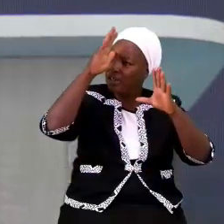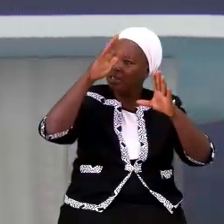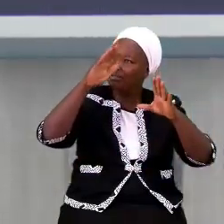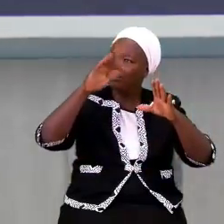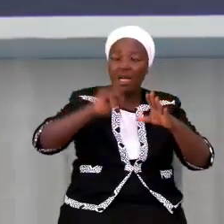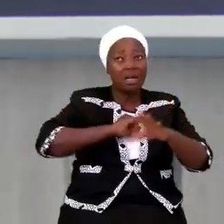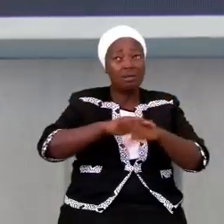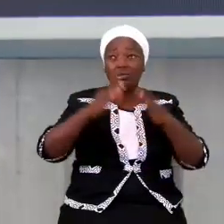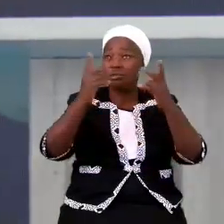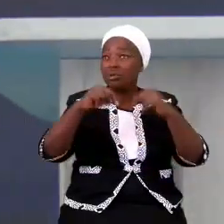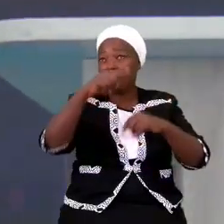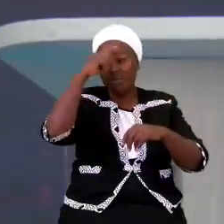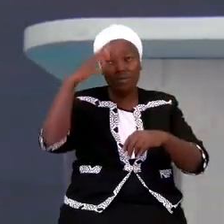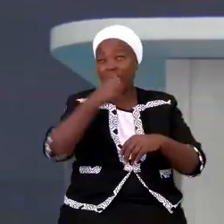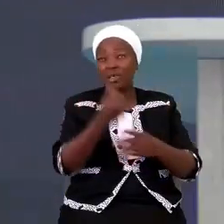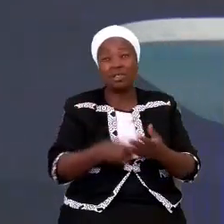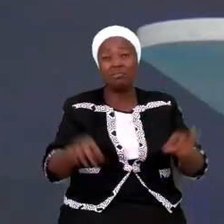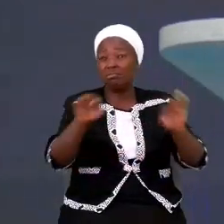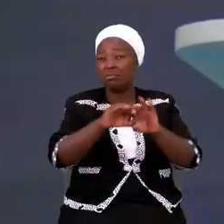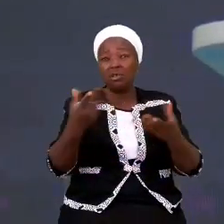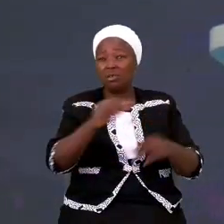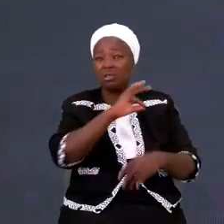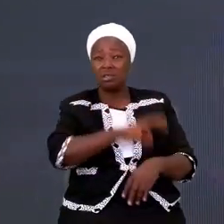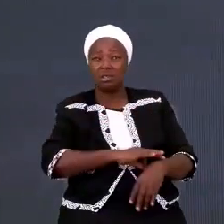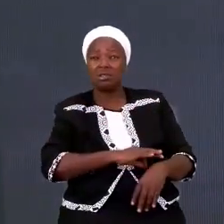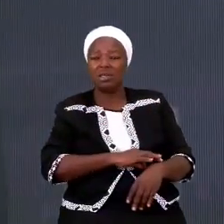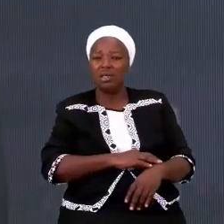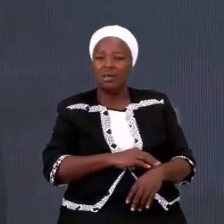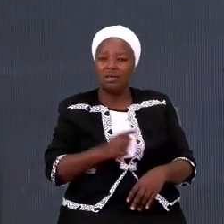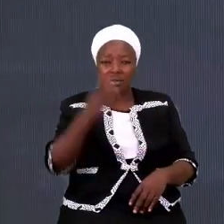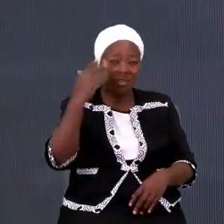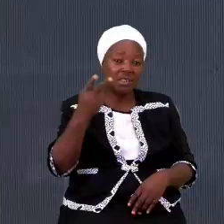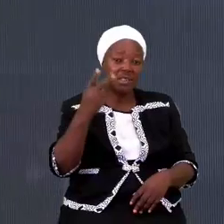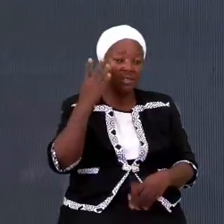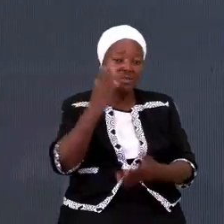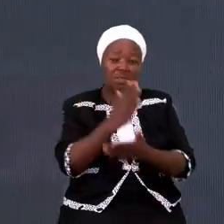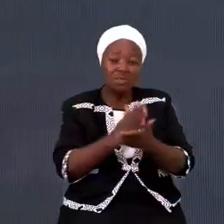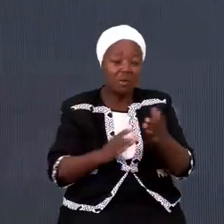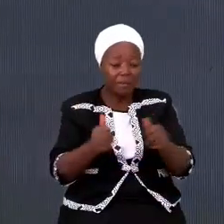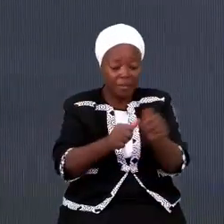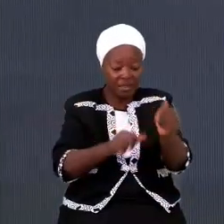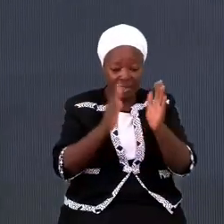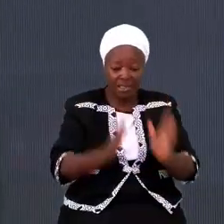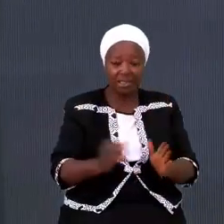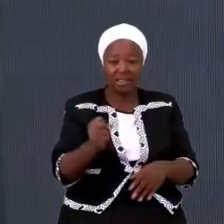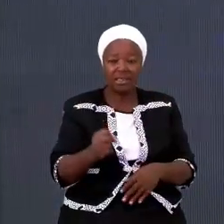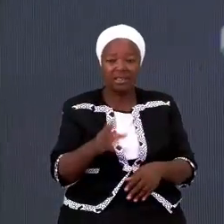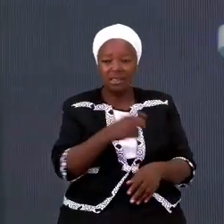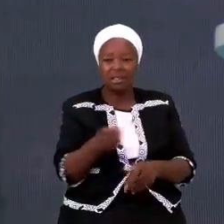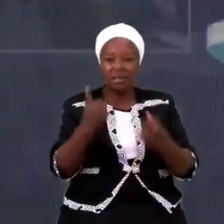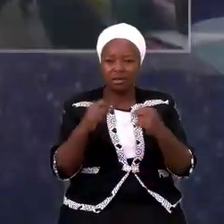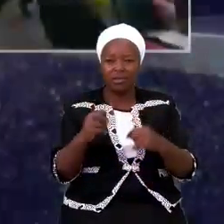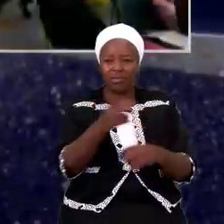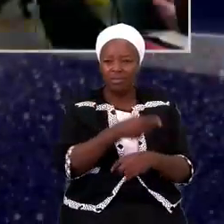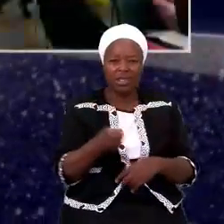they come. They were preachers before they backslid. They were pastors before they